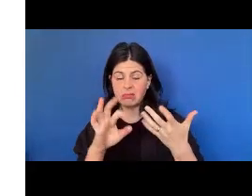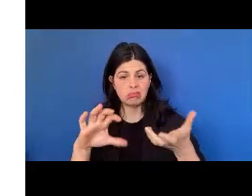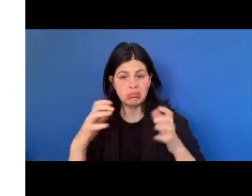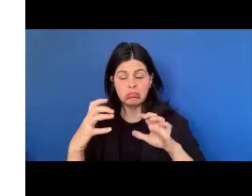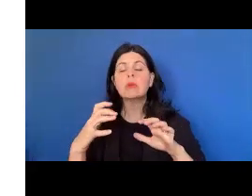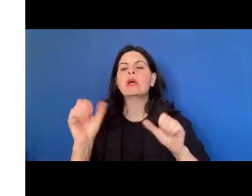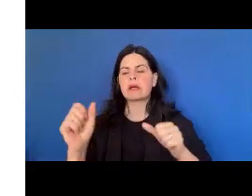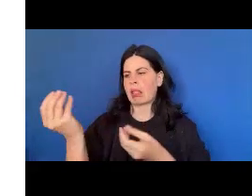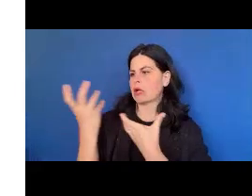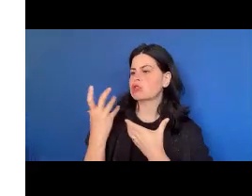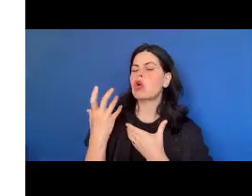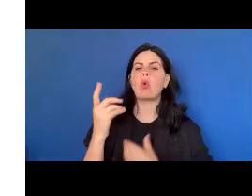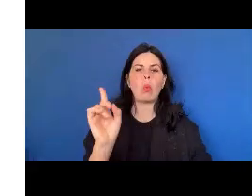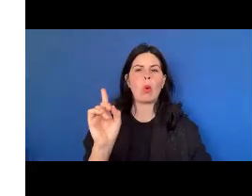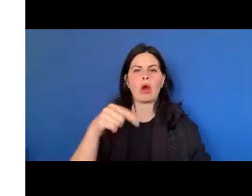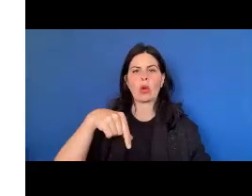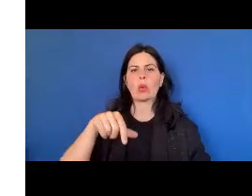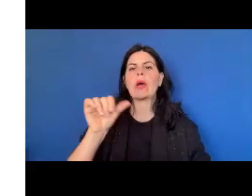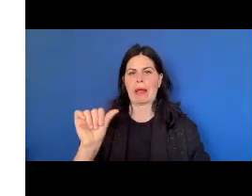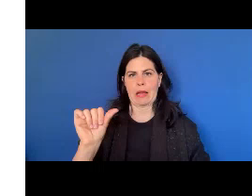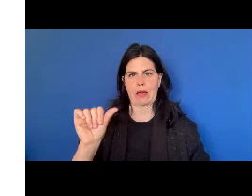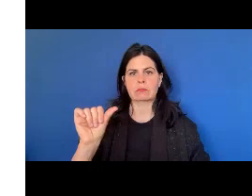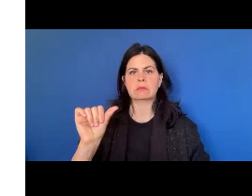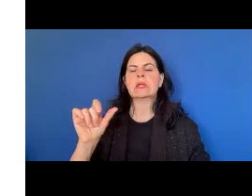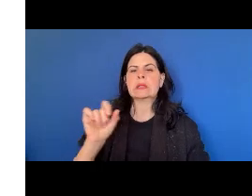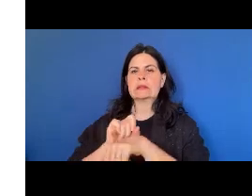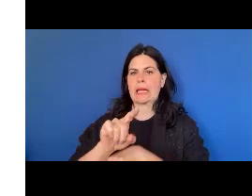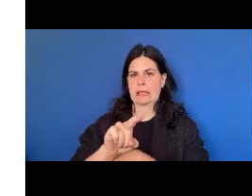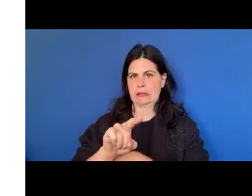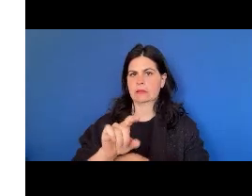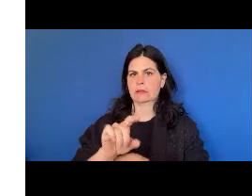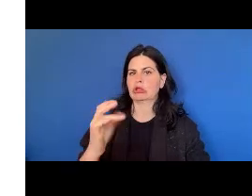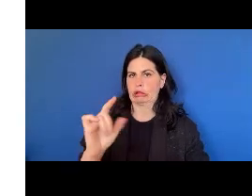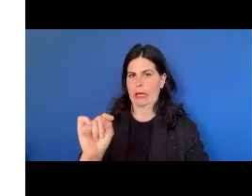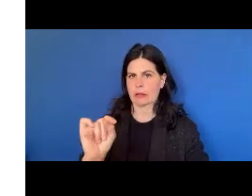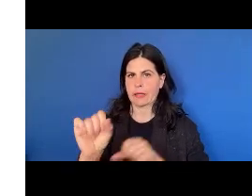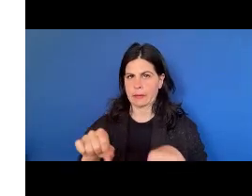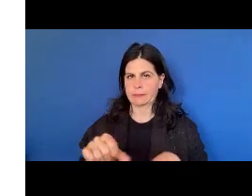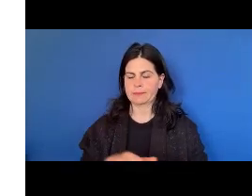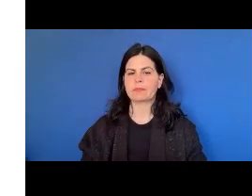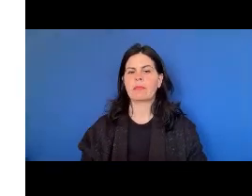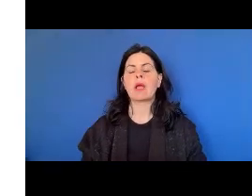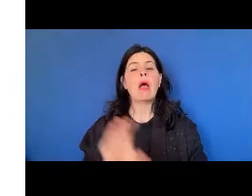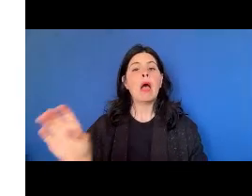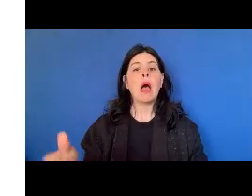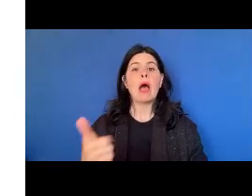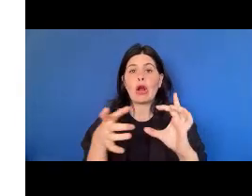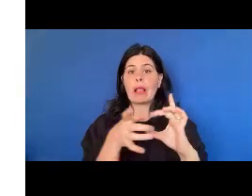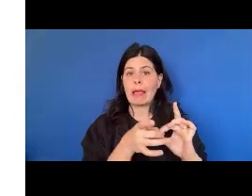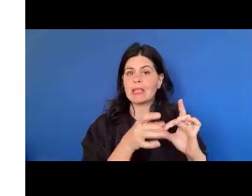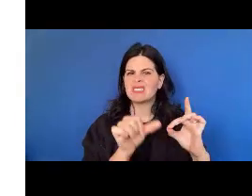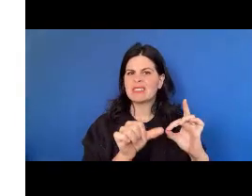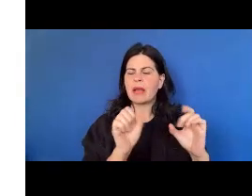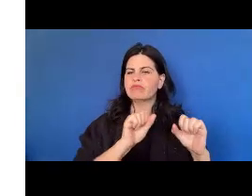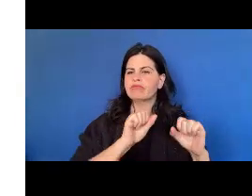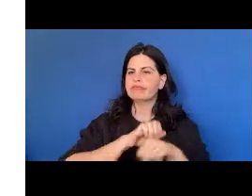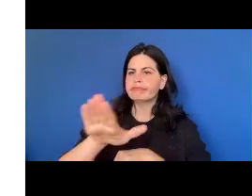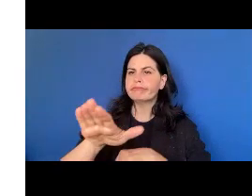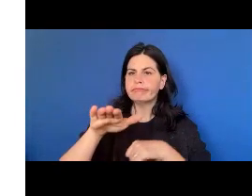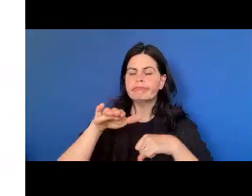where you can send us a chat. We will be providing links throughout the presentation on the Q&A that will